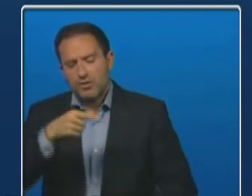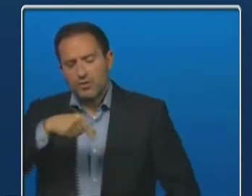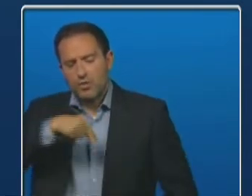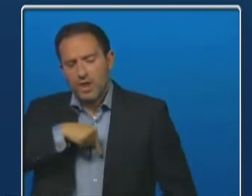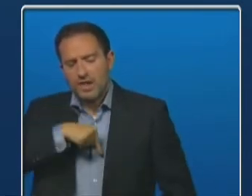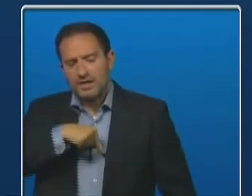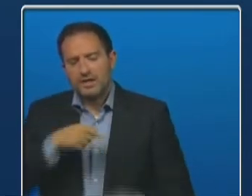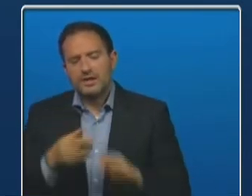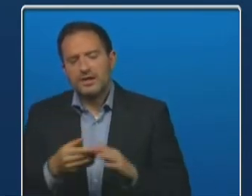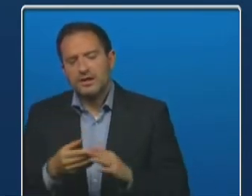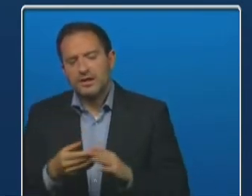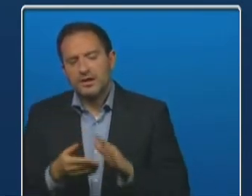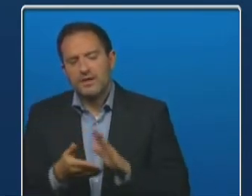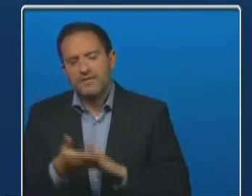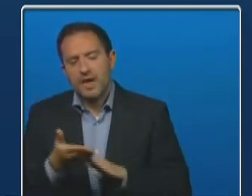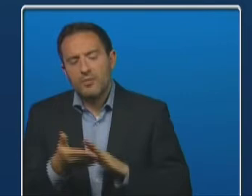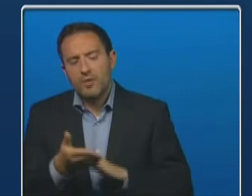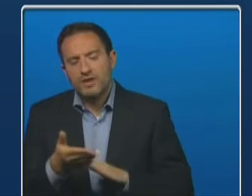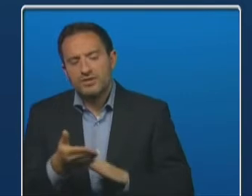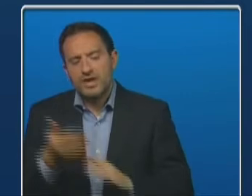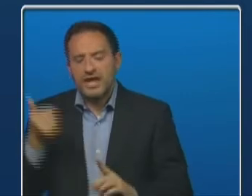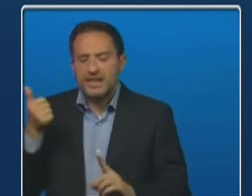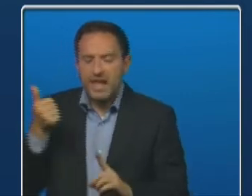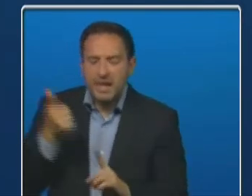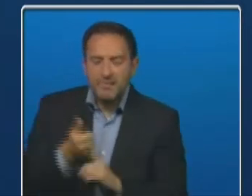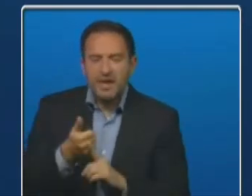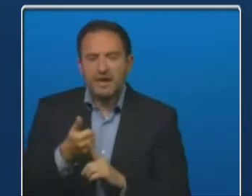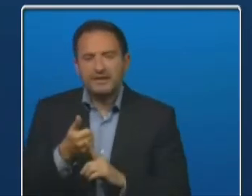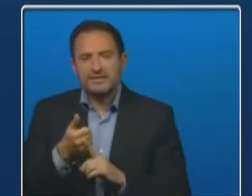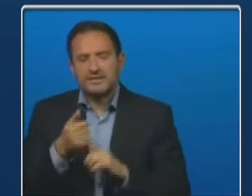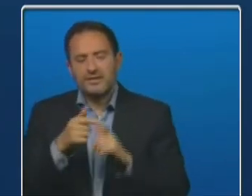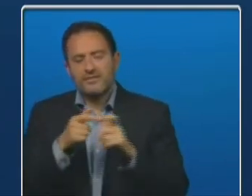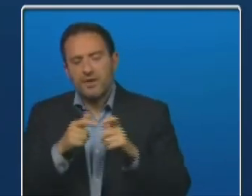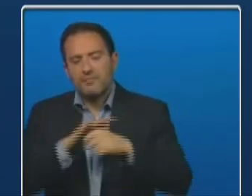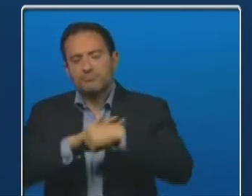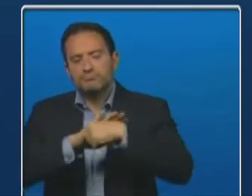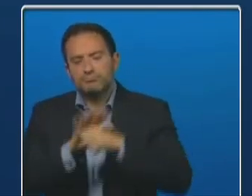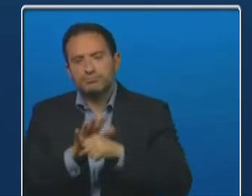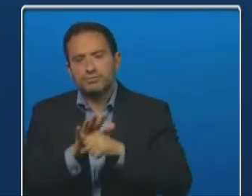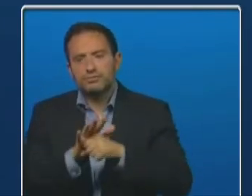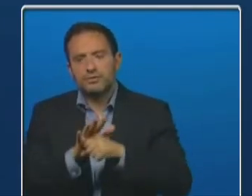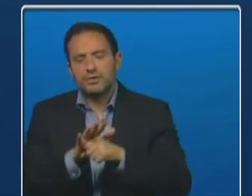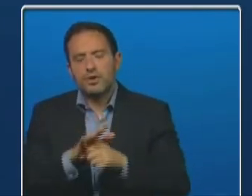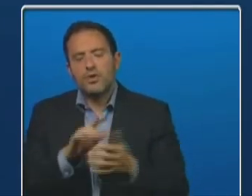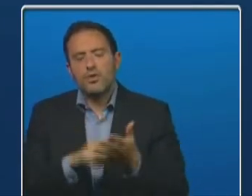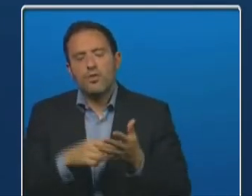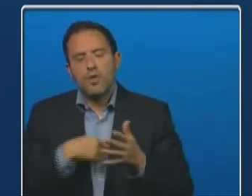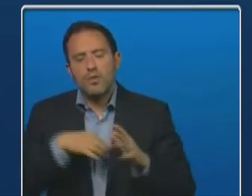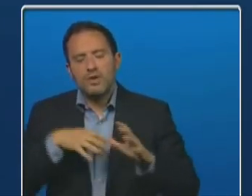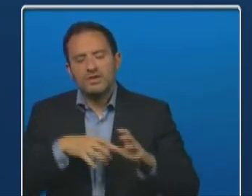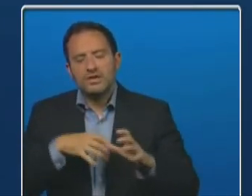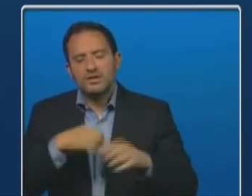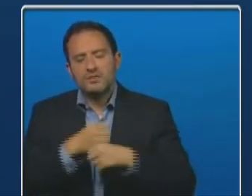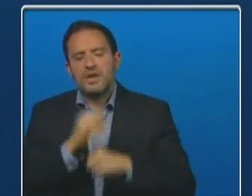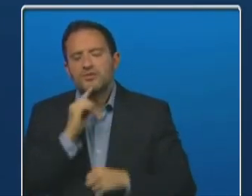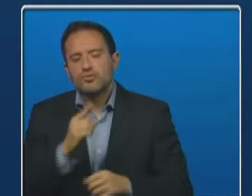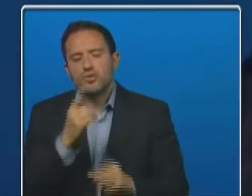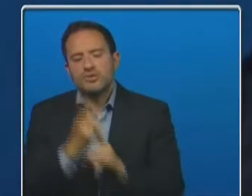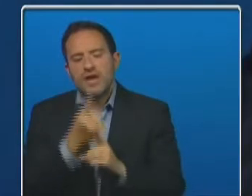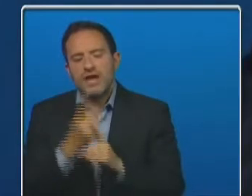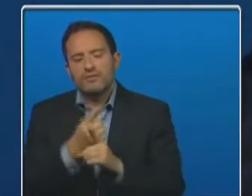operation and in particular the impacts due to the pandemic and the things that we did to ensure a complete and accurate count. Al?